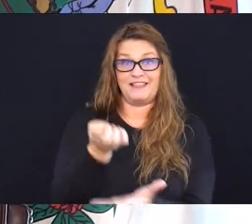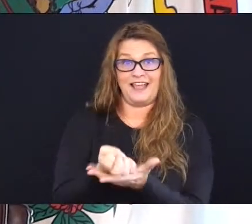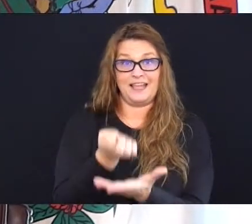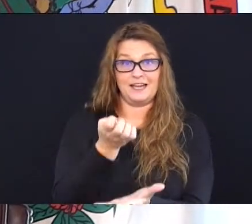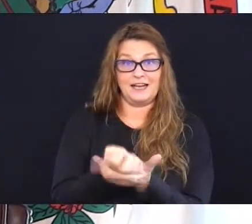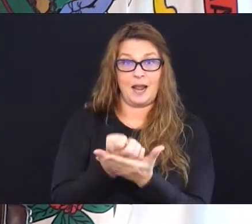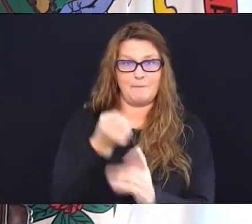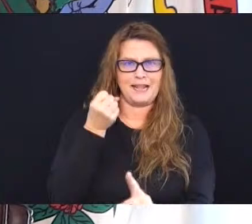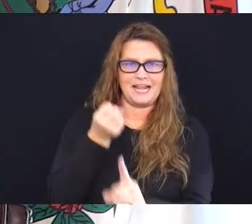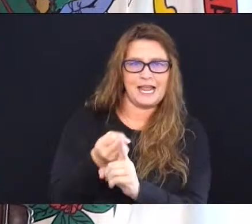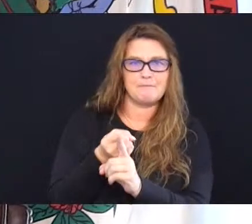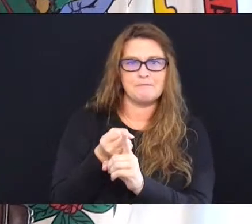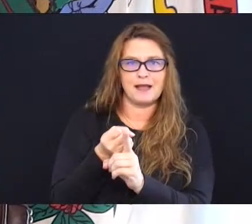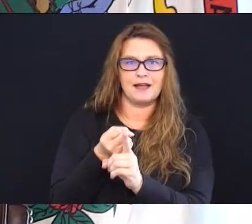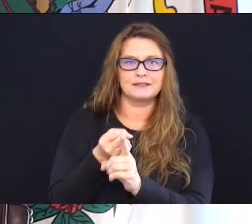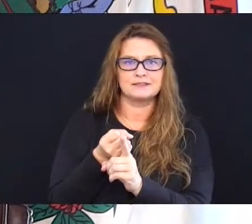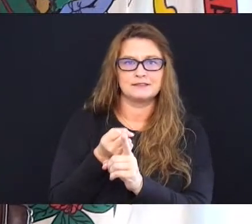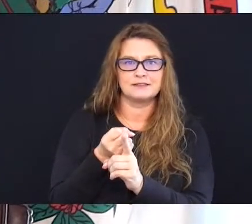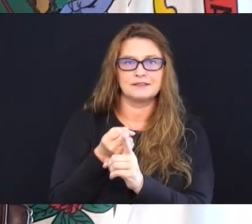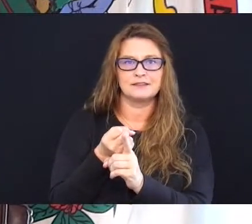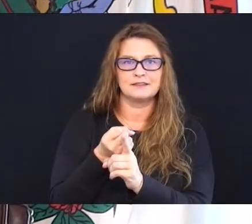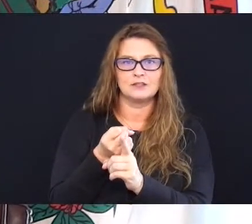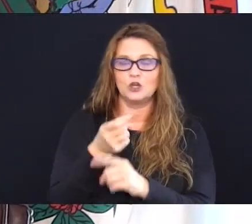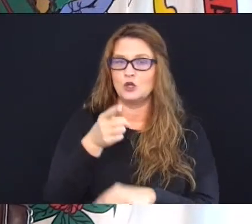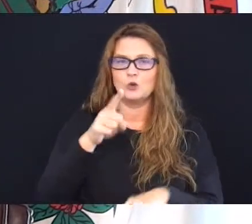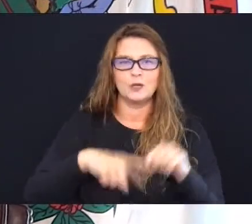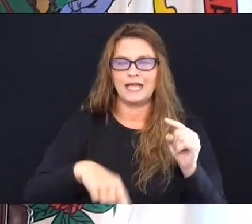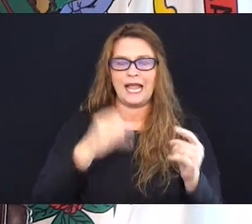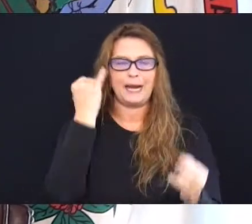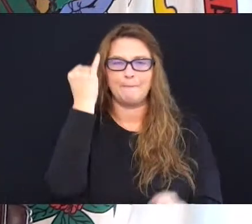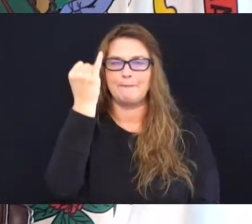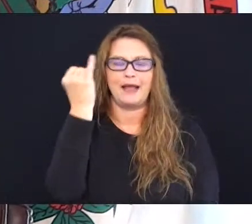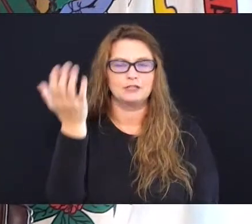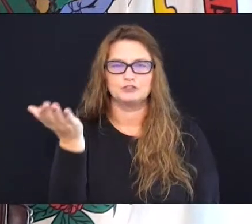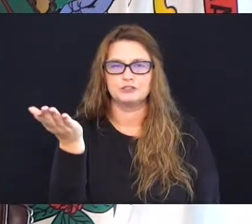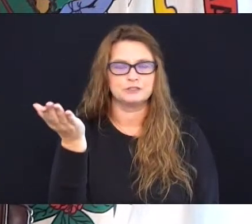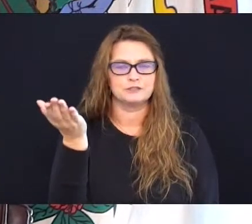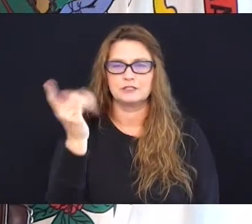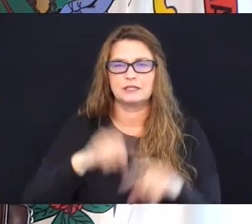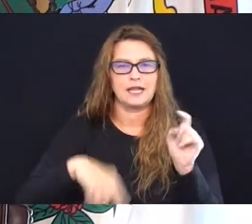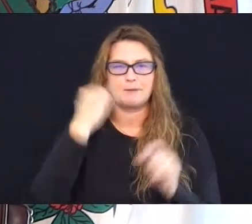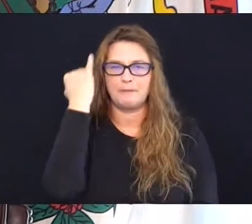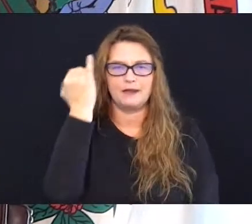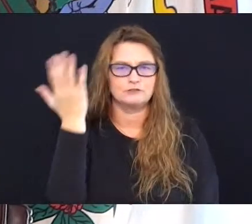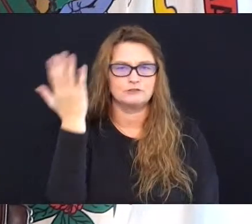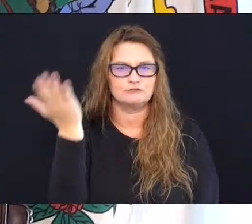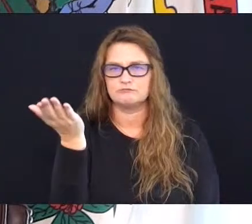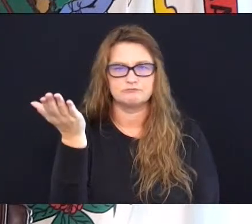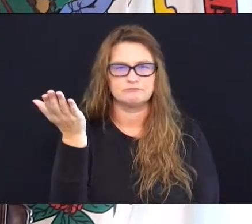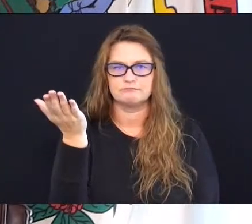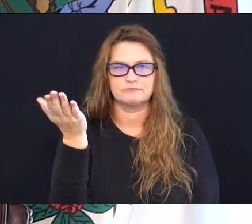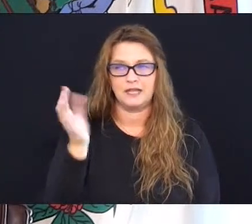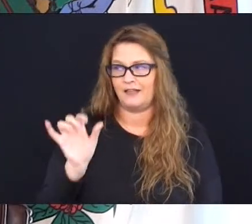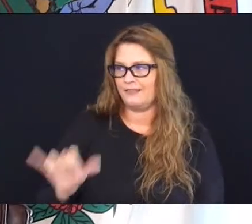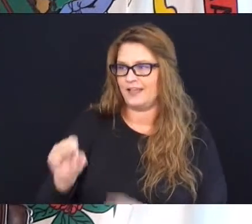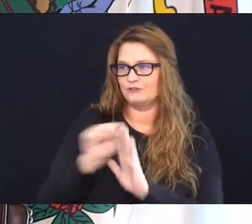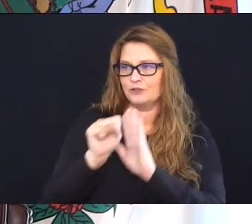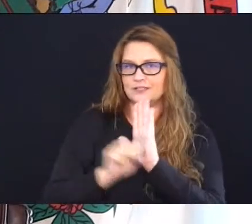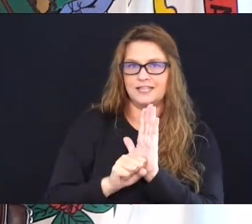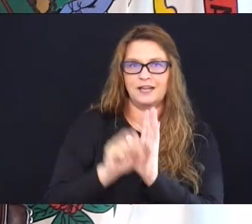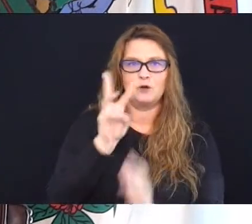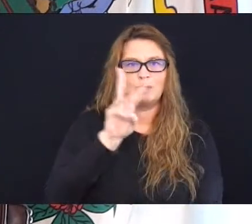West Virginia like you can't fathom. You can't fathom the economic impact that could be for the state of West